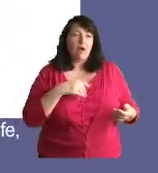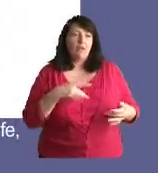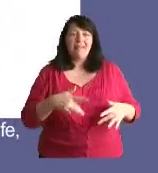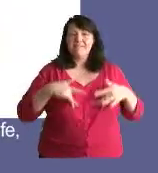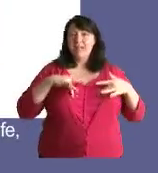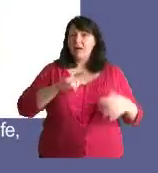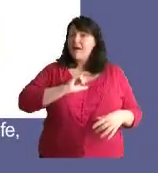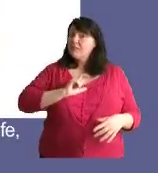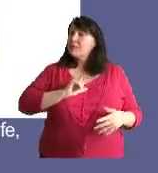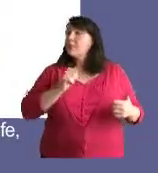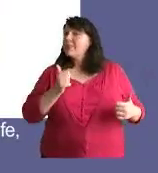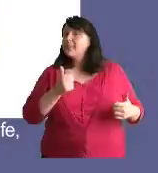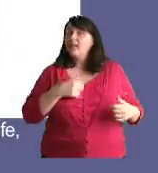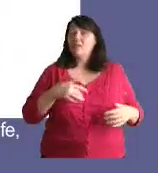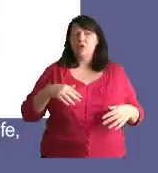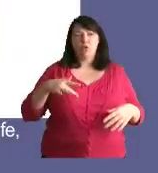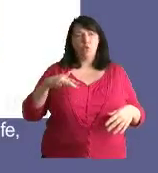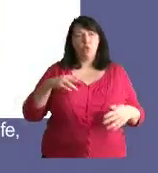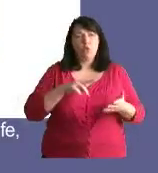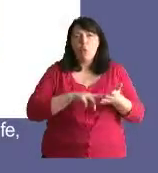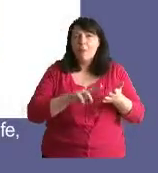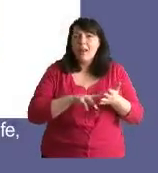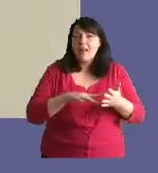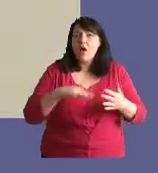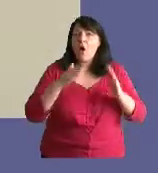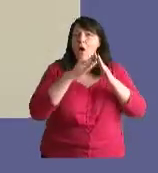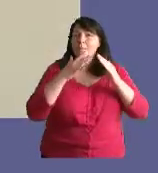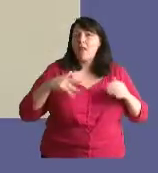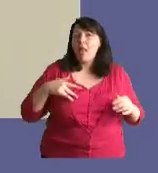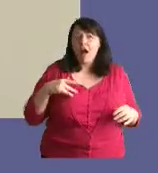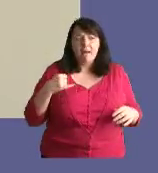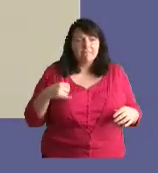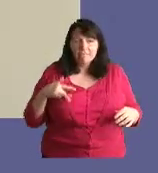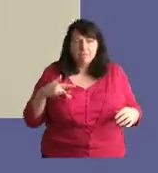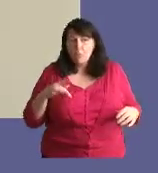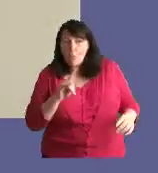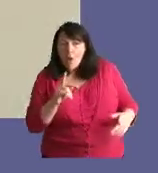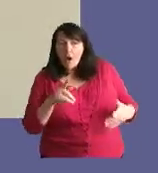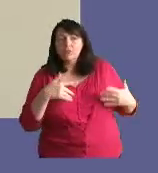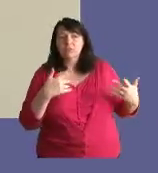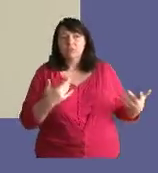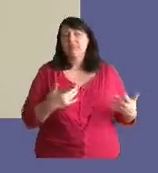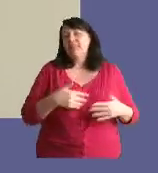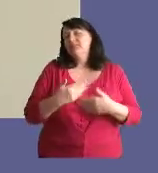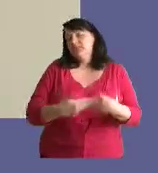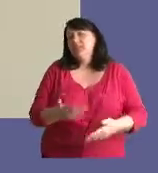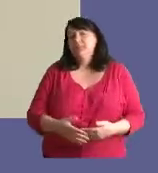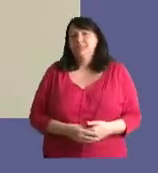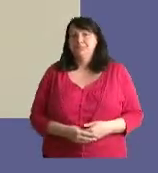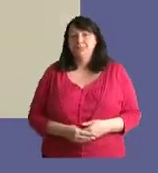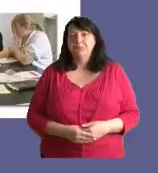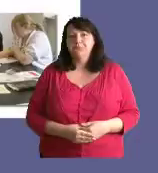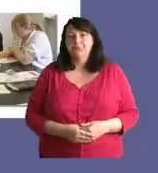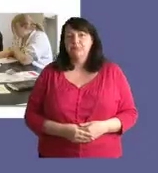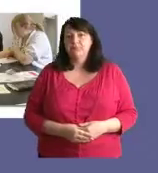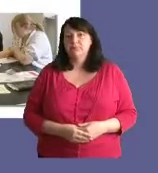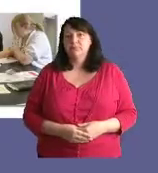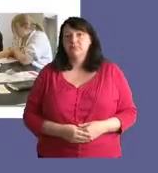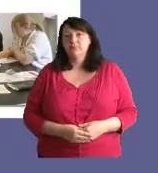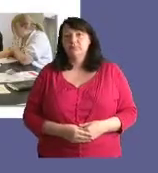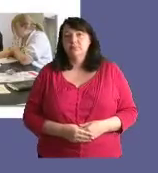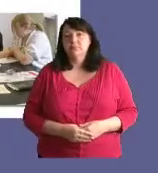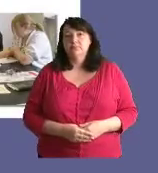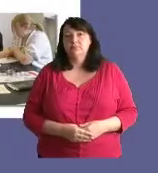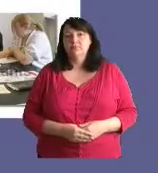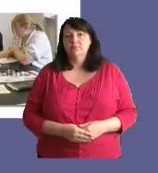with, why they didn't feel normal in the home life, what would not going correct in the home life, and things like that.